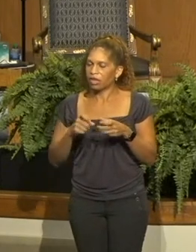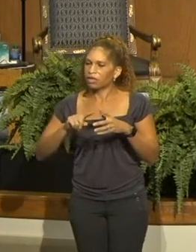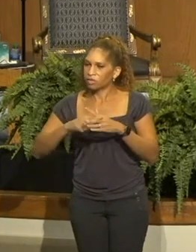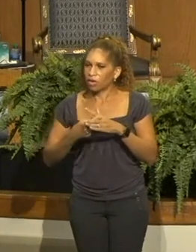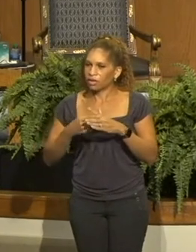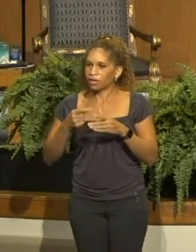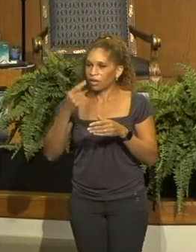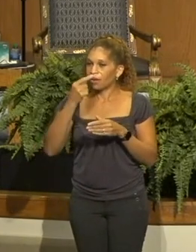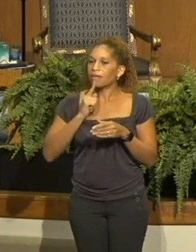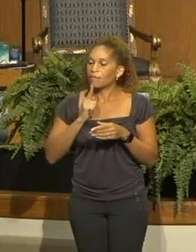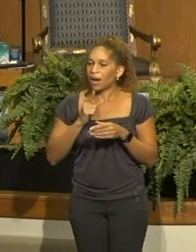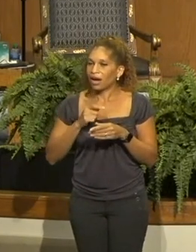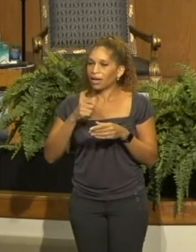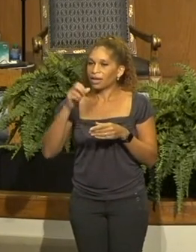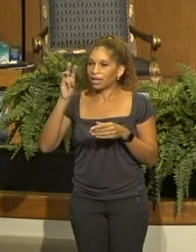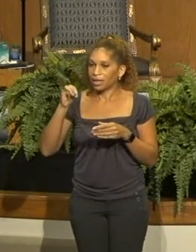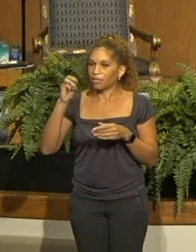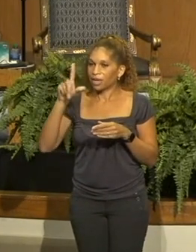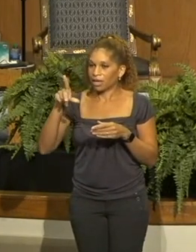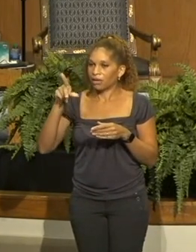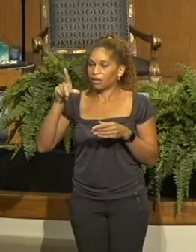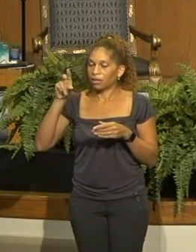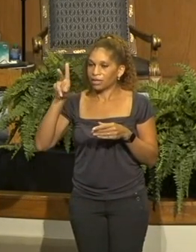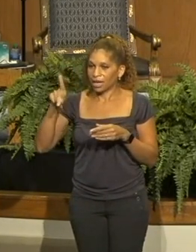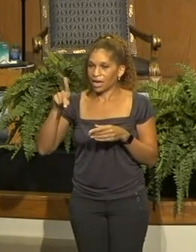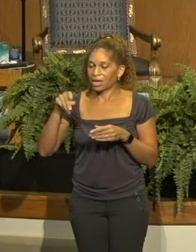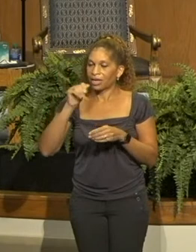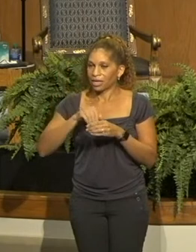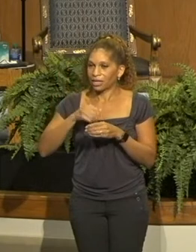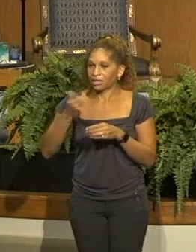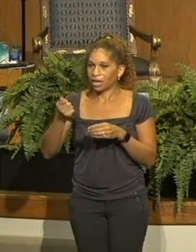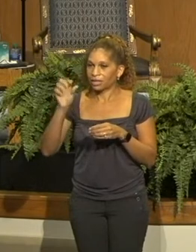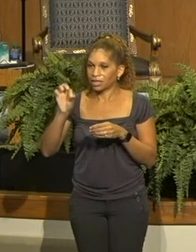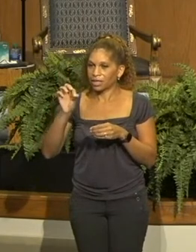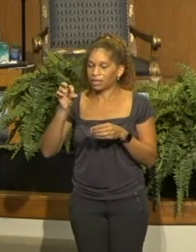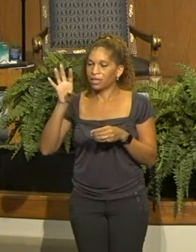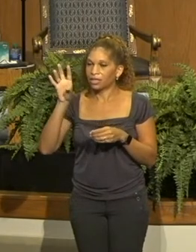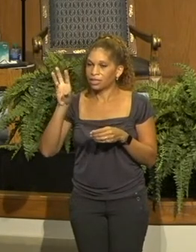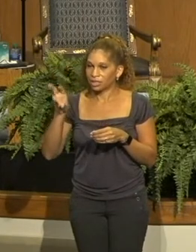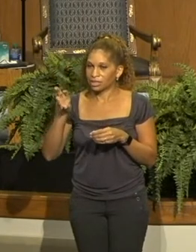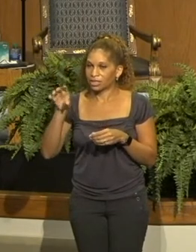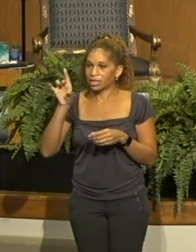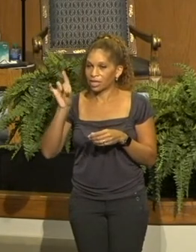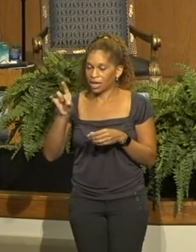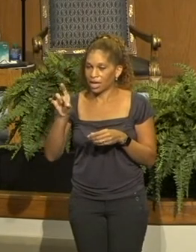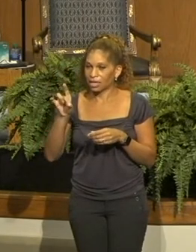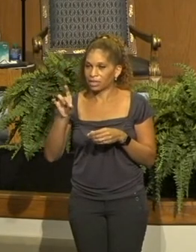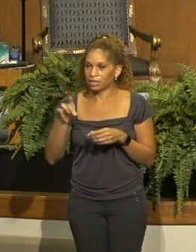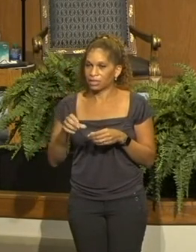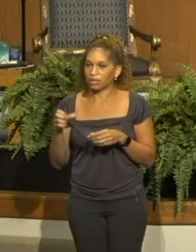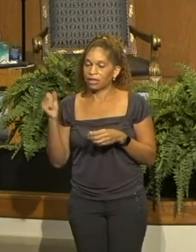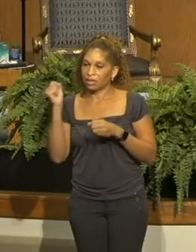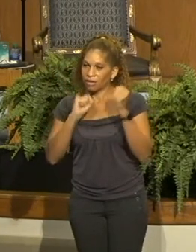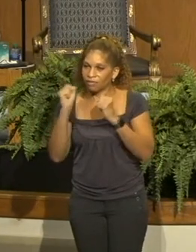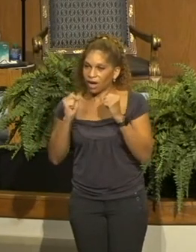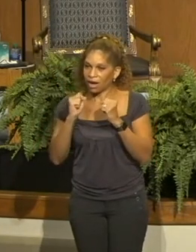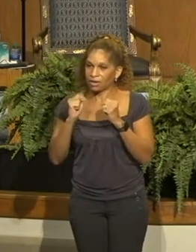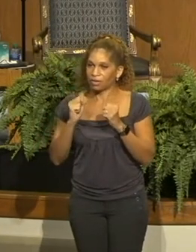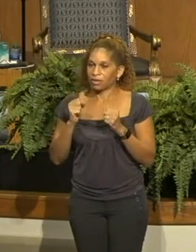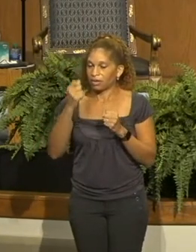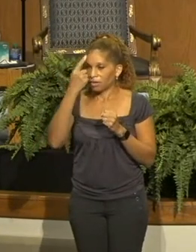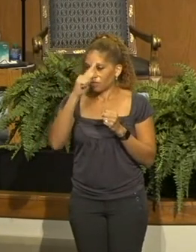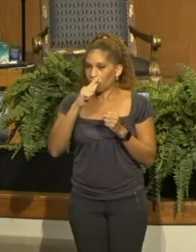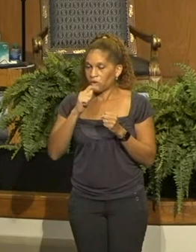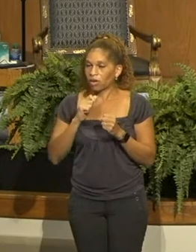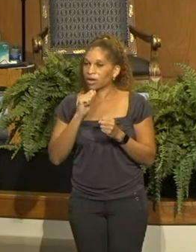of protest in state capitals and a moral budget to address the five interlocking injustices of